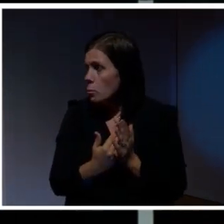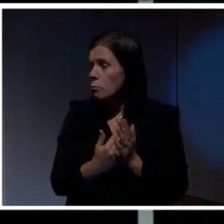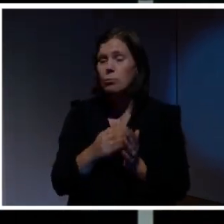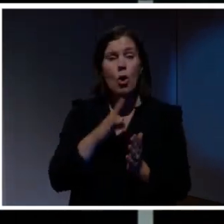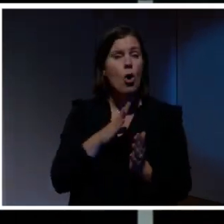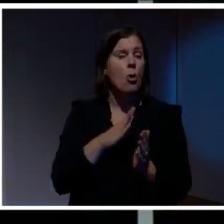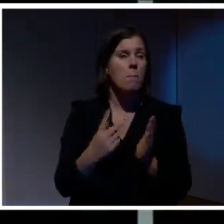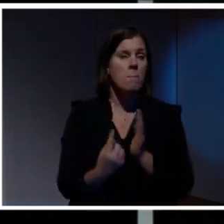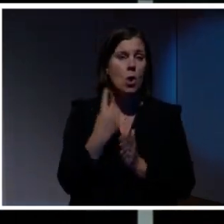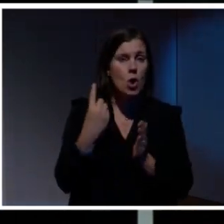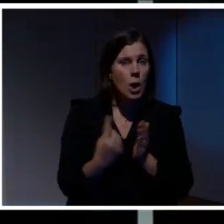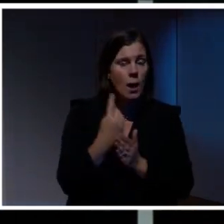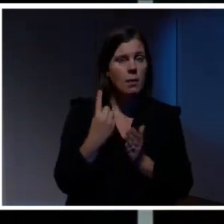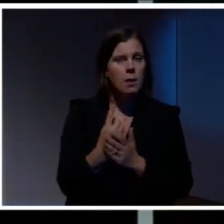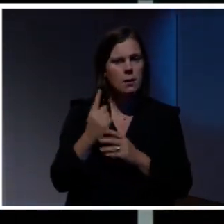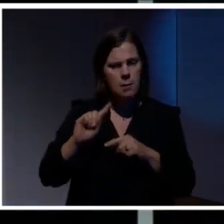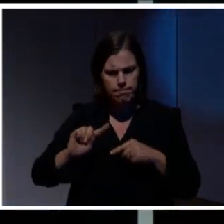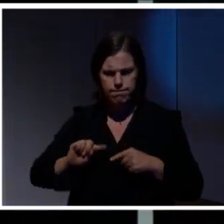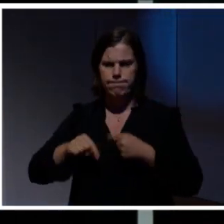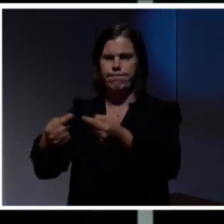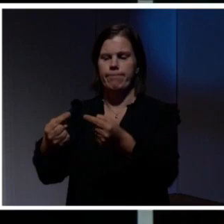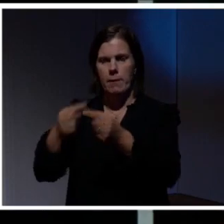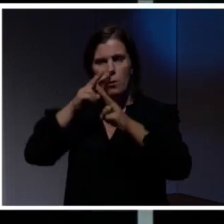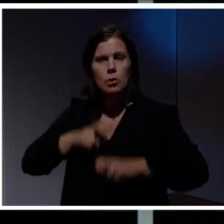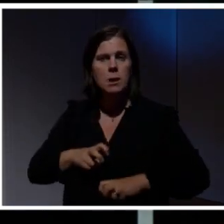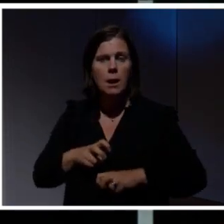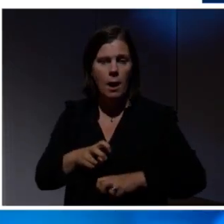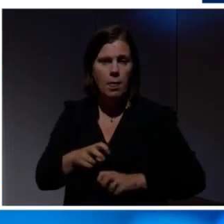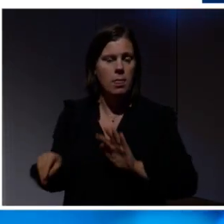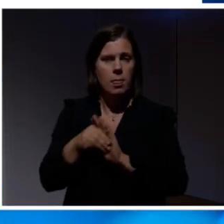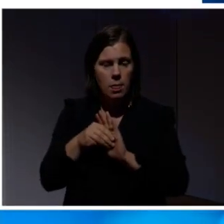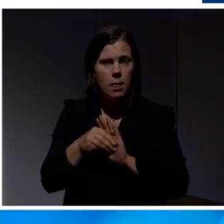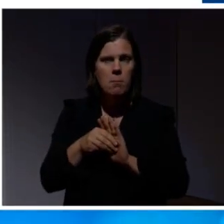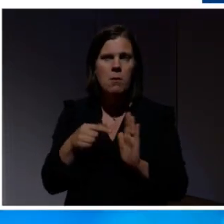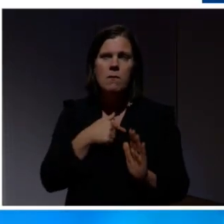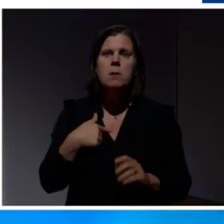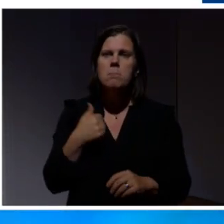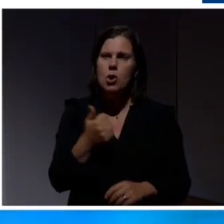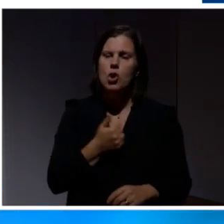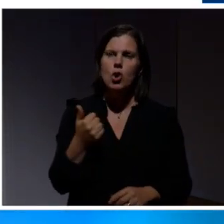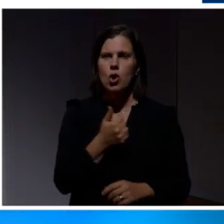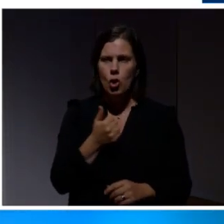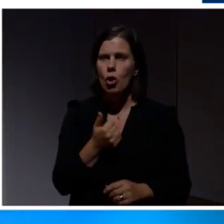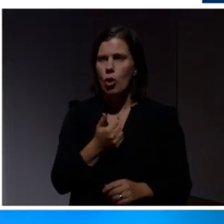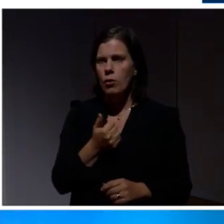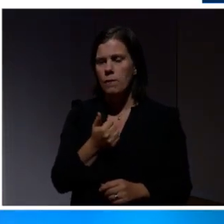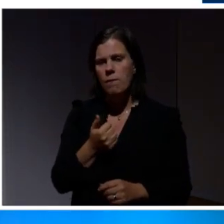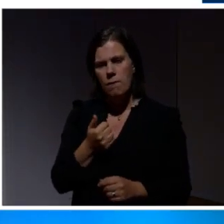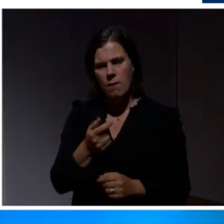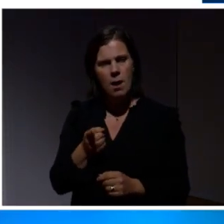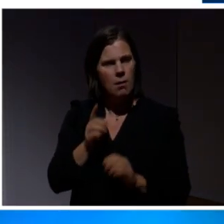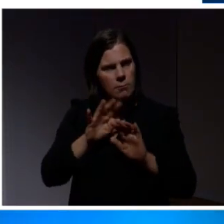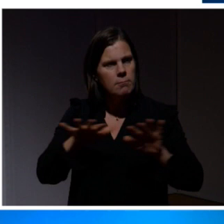this ability to foster the next generations is important. But we need startups as well. We need to make sure that this comes